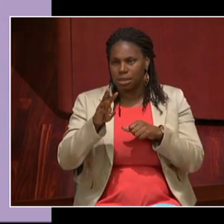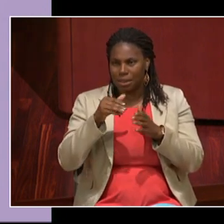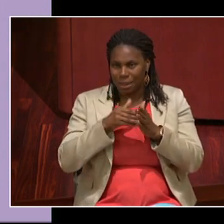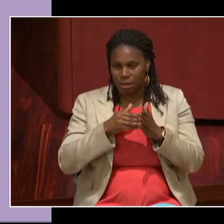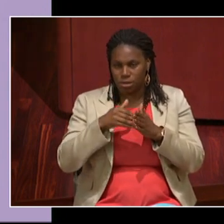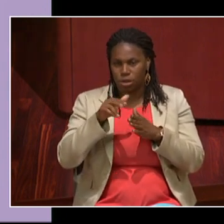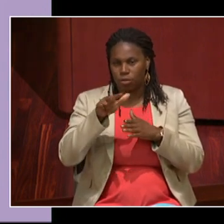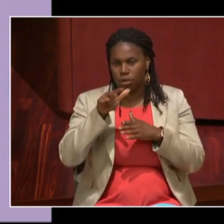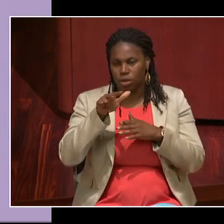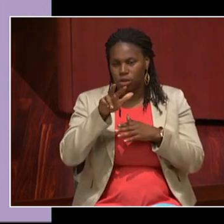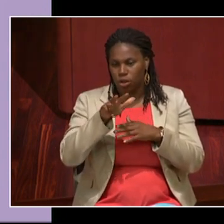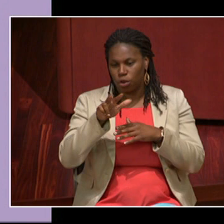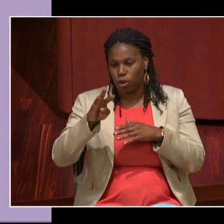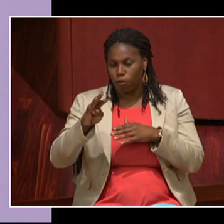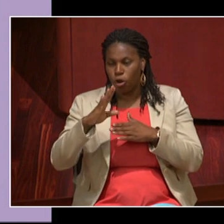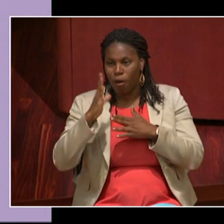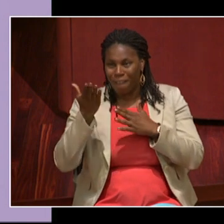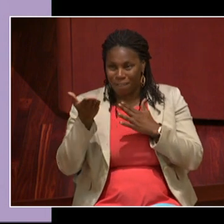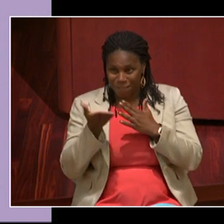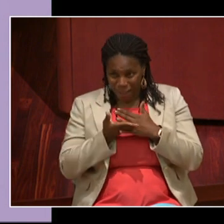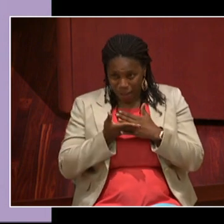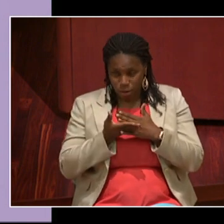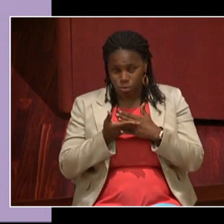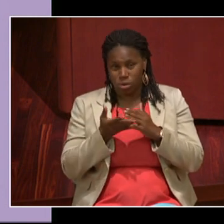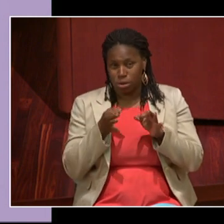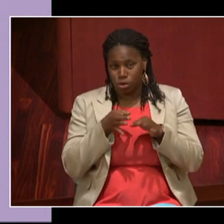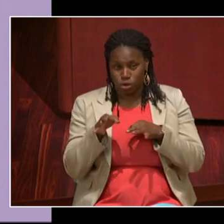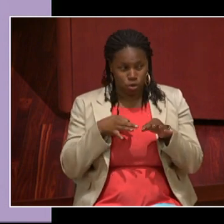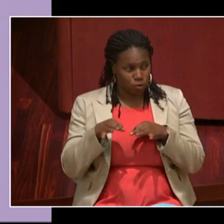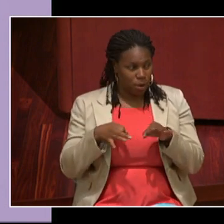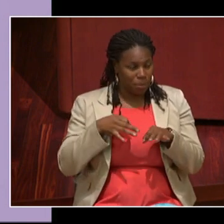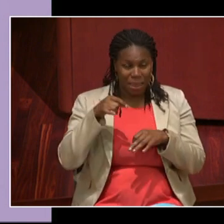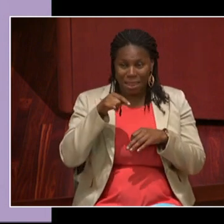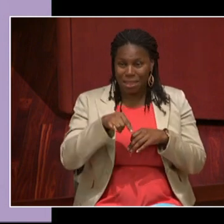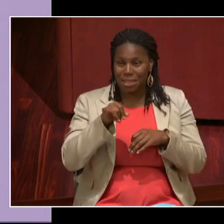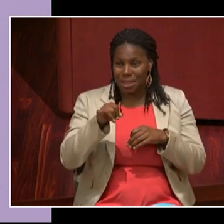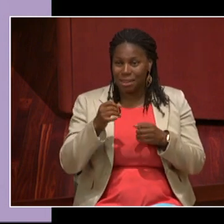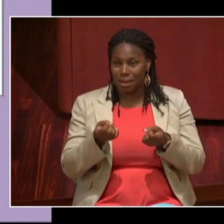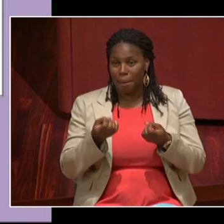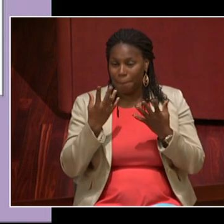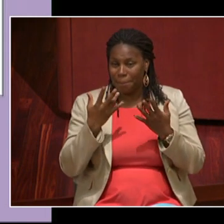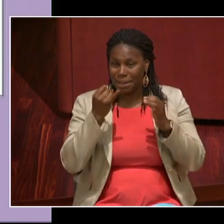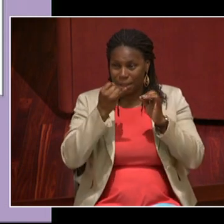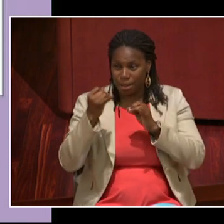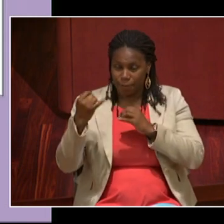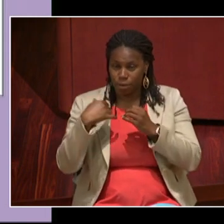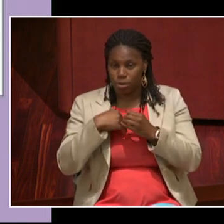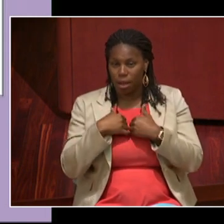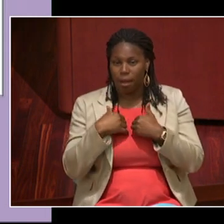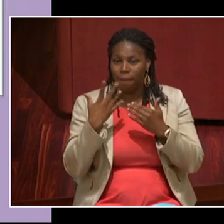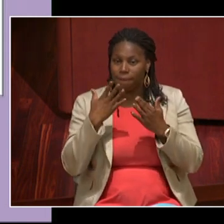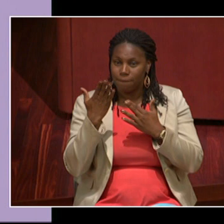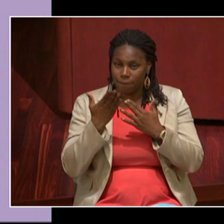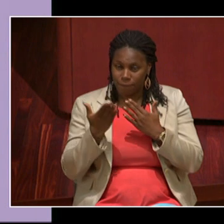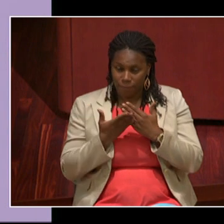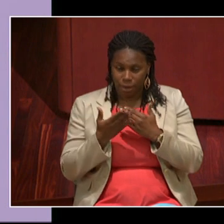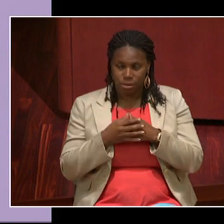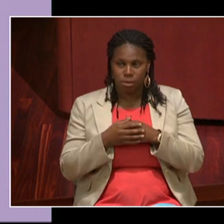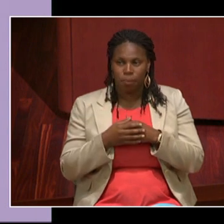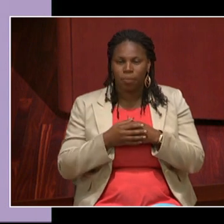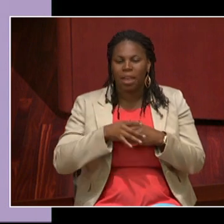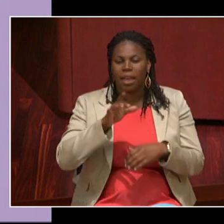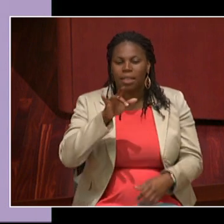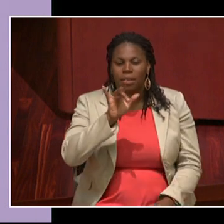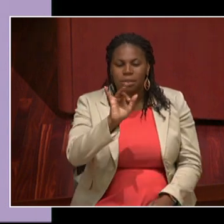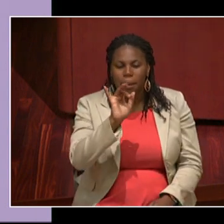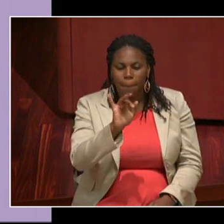456,334 individual files that are described within this. That means there are that many individuals that we have files for. And I also see there's a button there where I